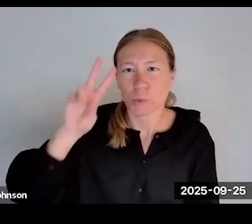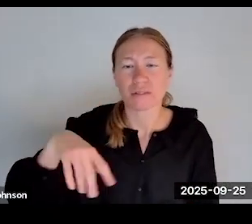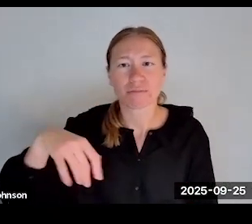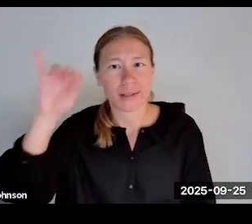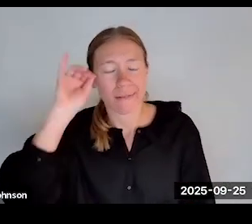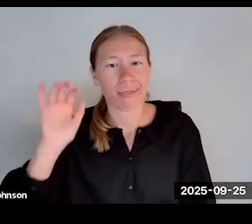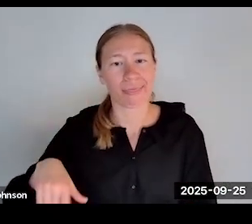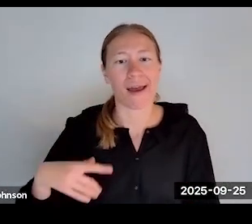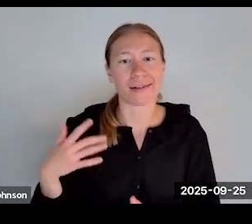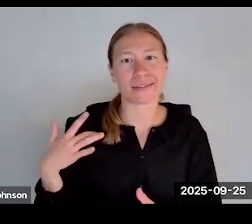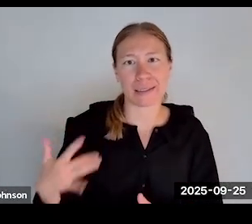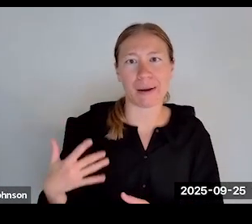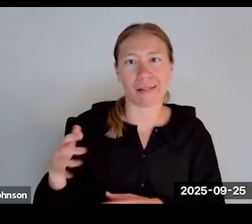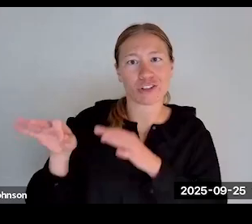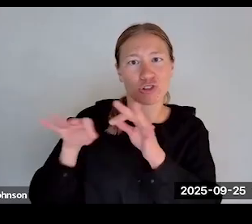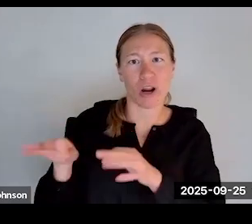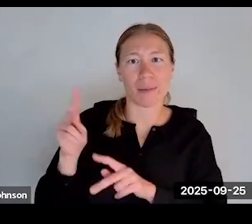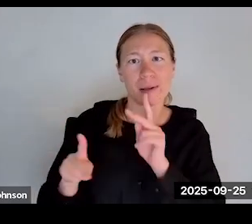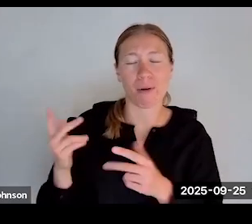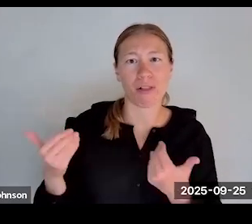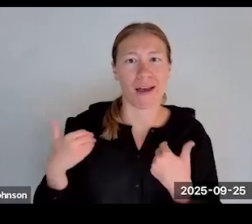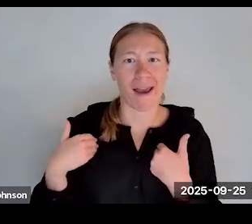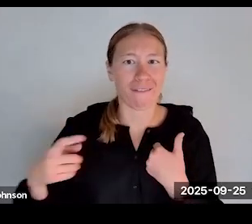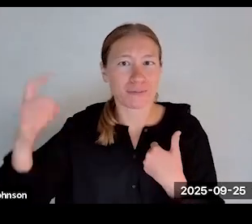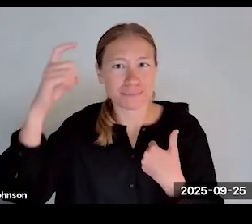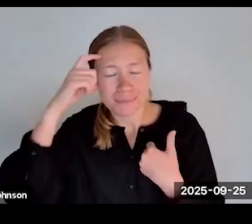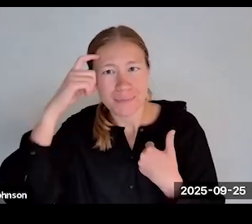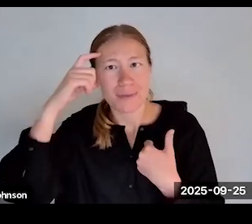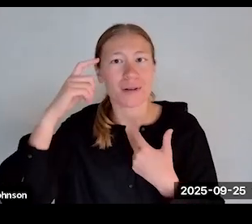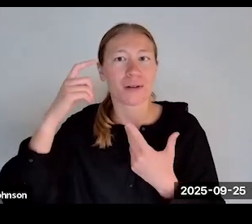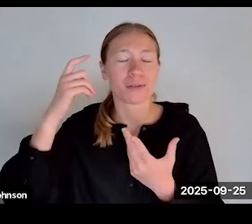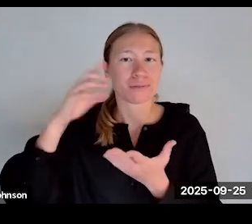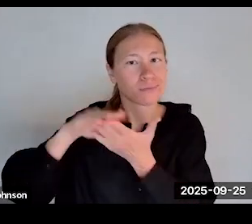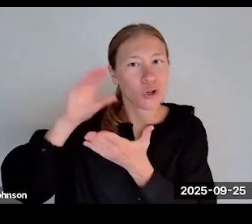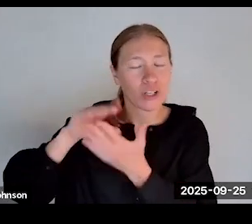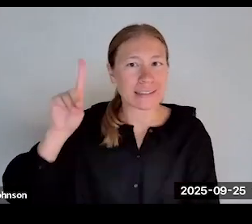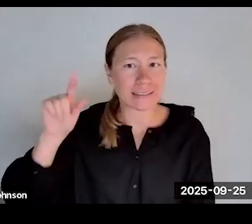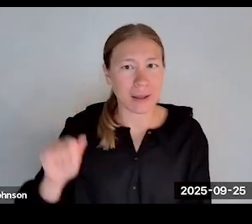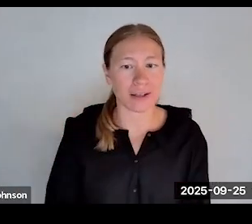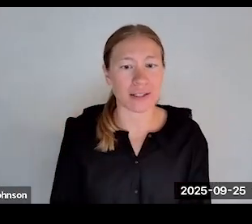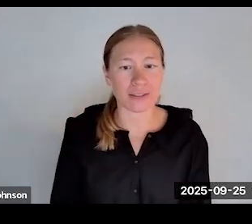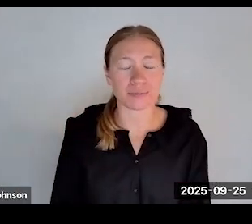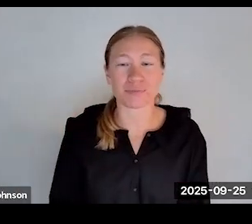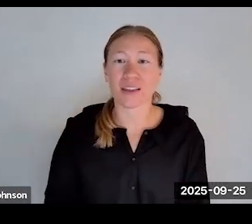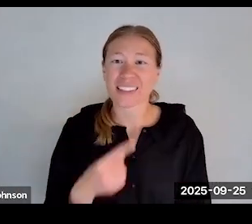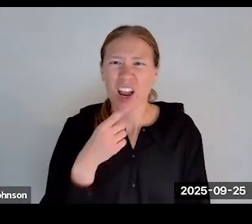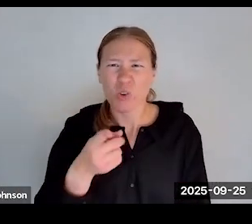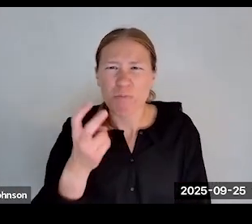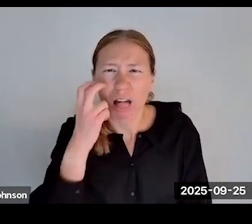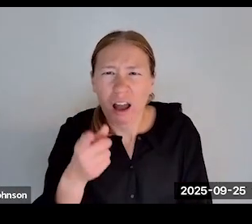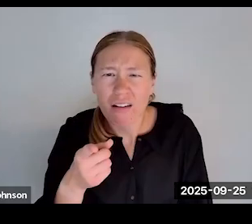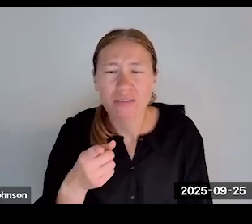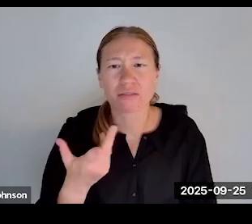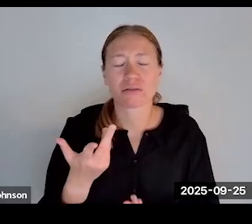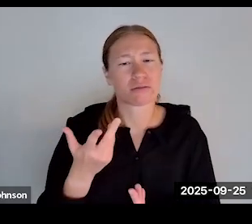was historically used to describe people with intellectual disabilities. Saying, are you blind? To mean someone